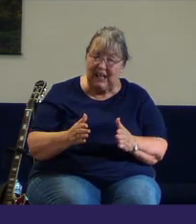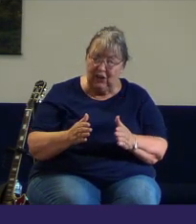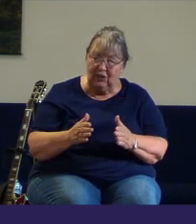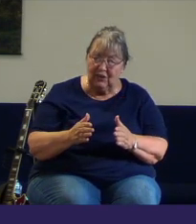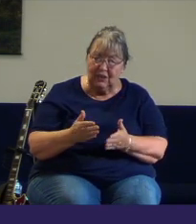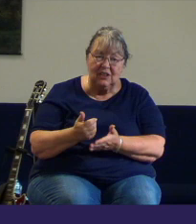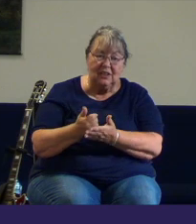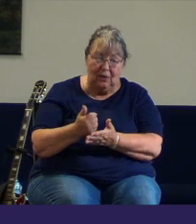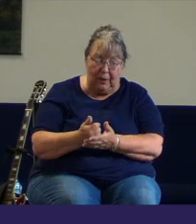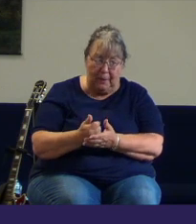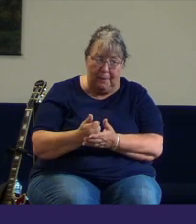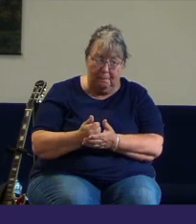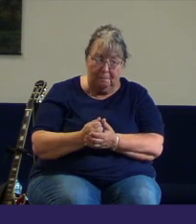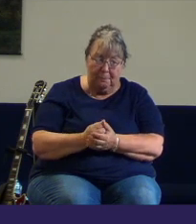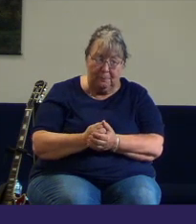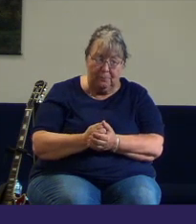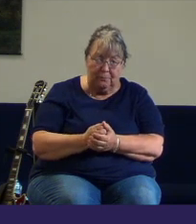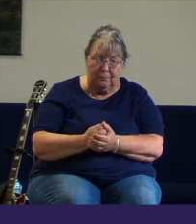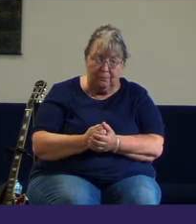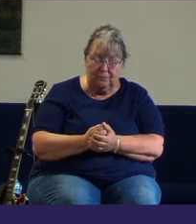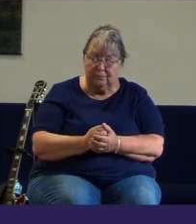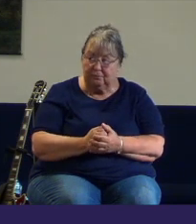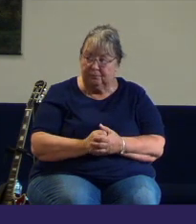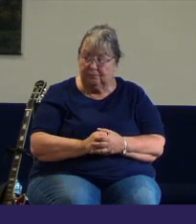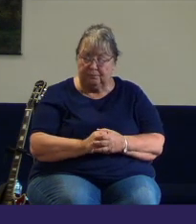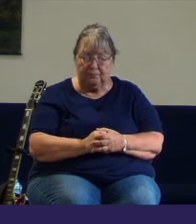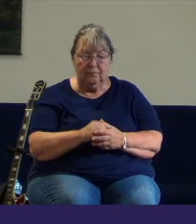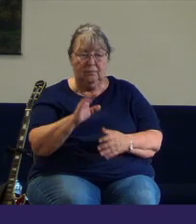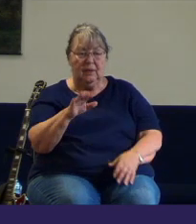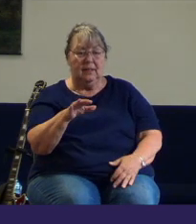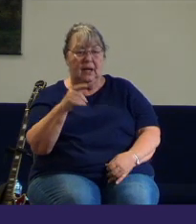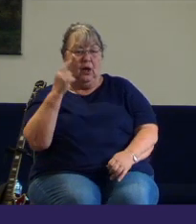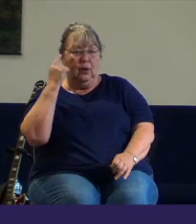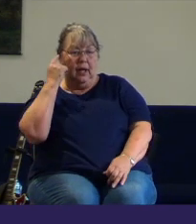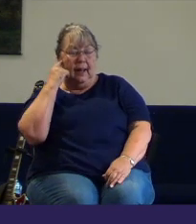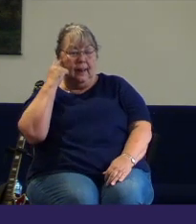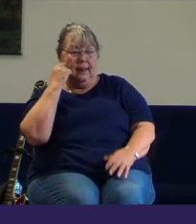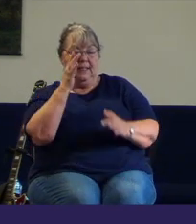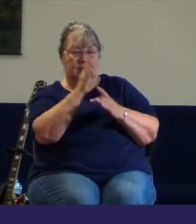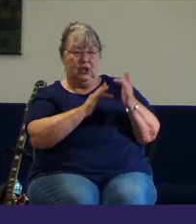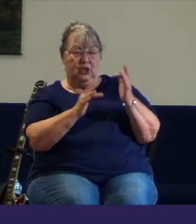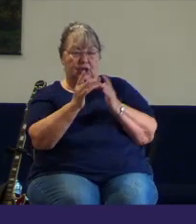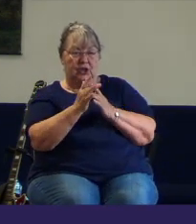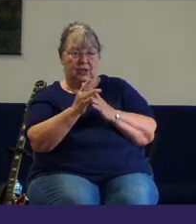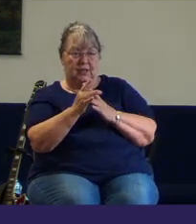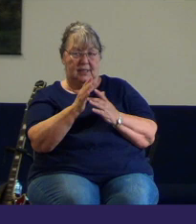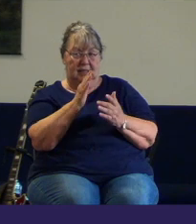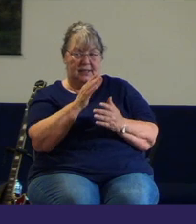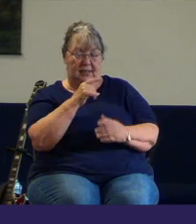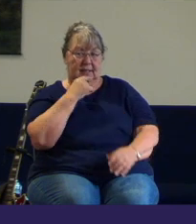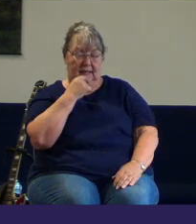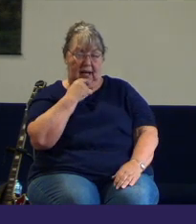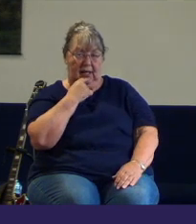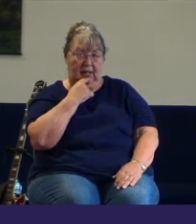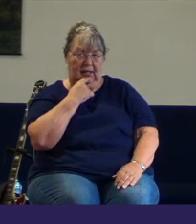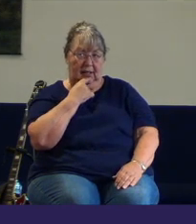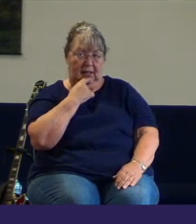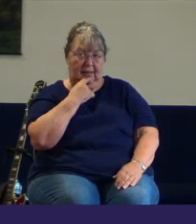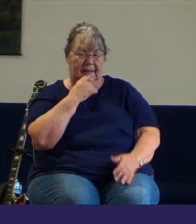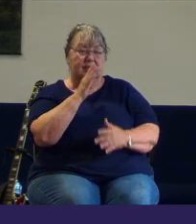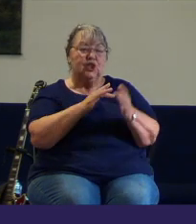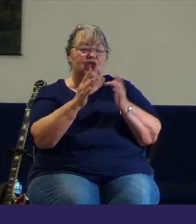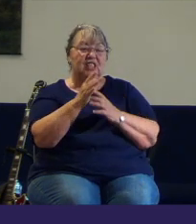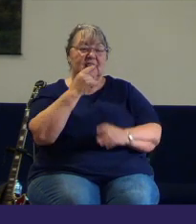So I want you to read between the lines for a moment. Listen to what Jesus is saying here. You ready? He's saying this. He says, I am the